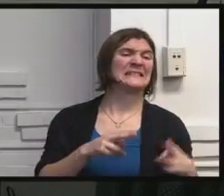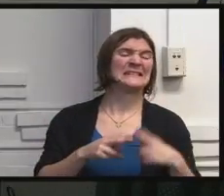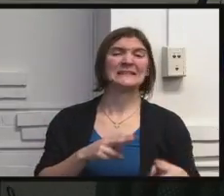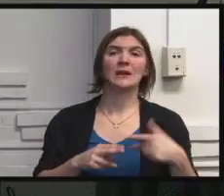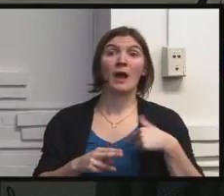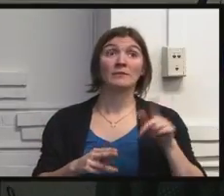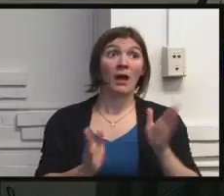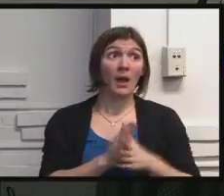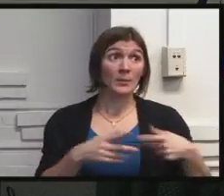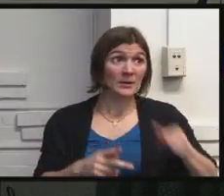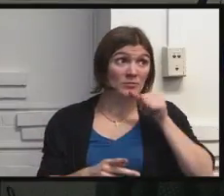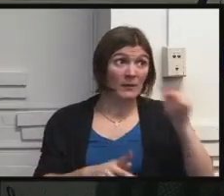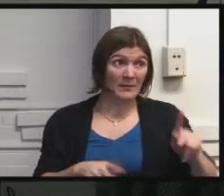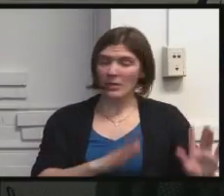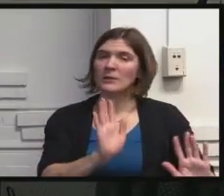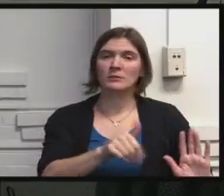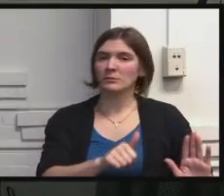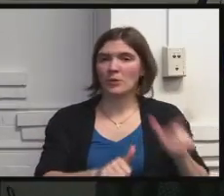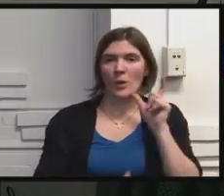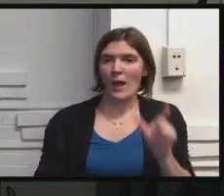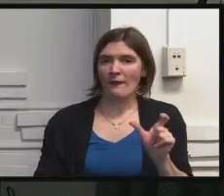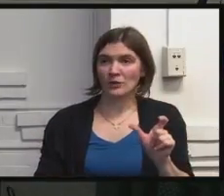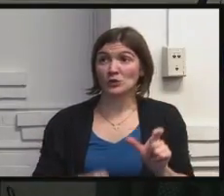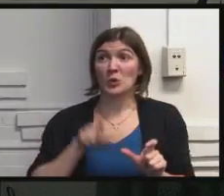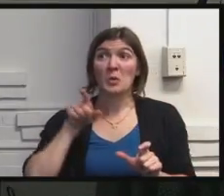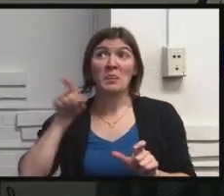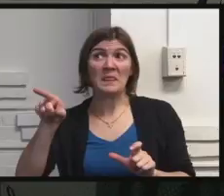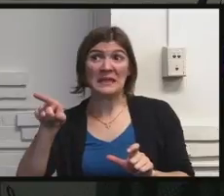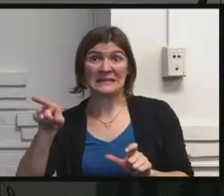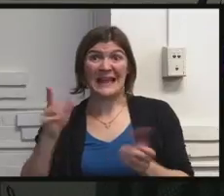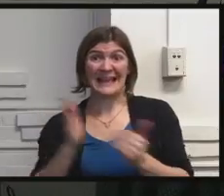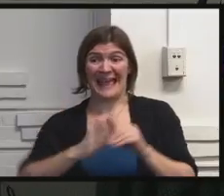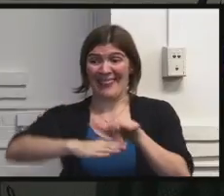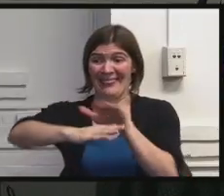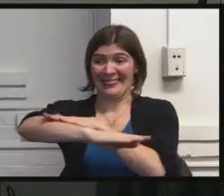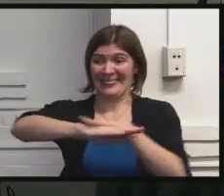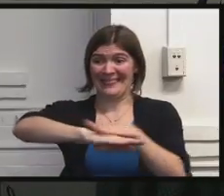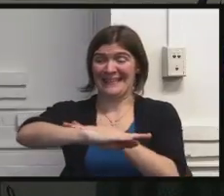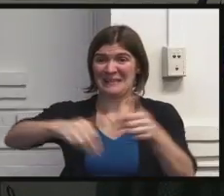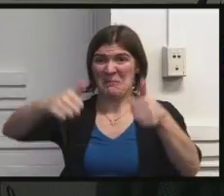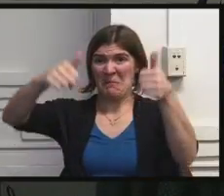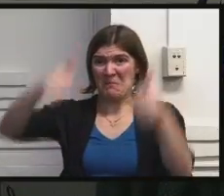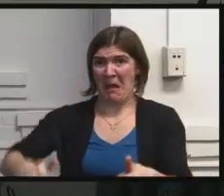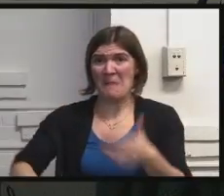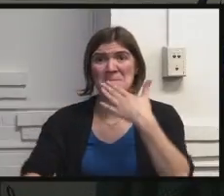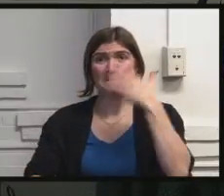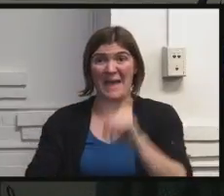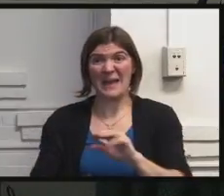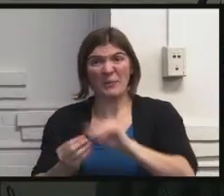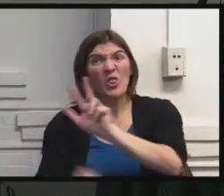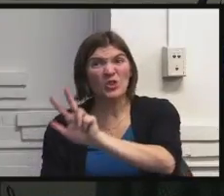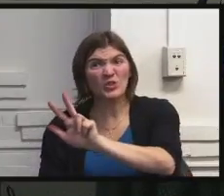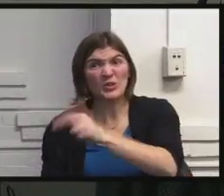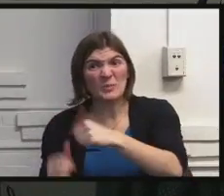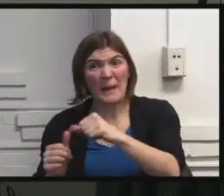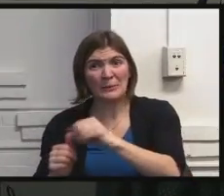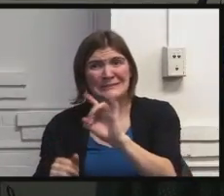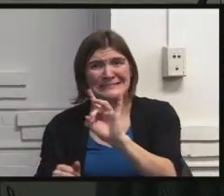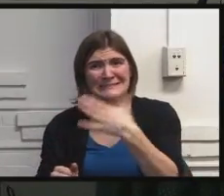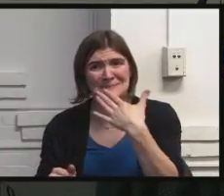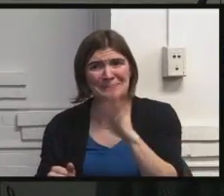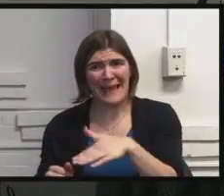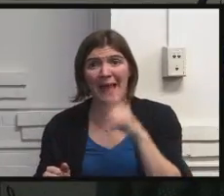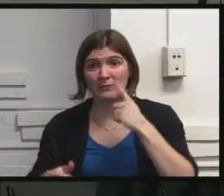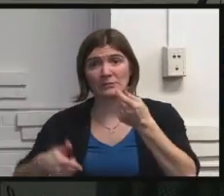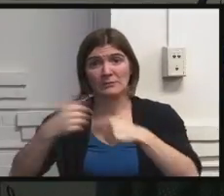project delivery and get it out that much faster. With a 3 rating, I would really like to replace this deck next summer or the following summer at the most, but I'm really hoping